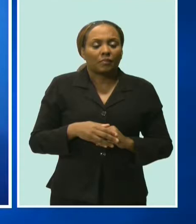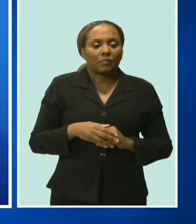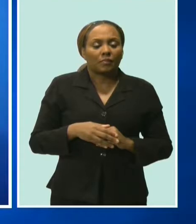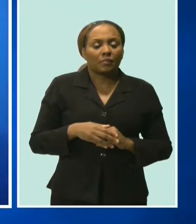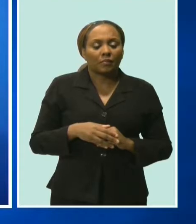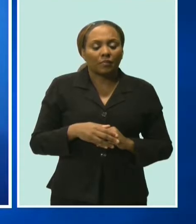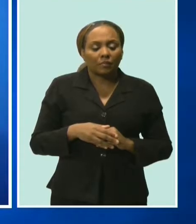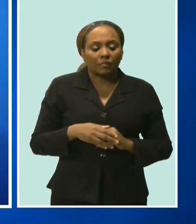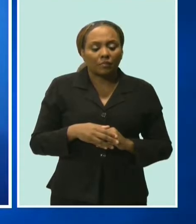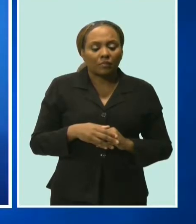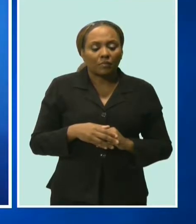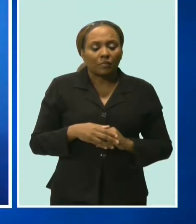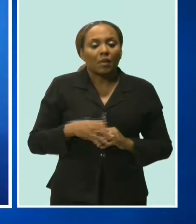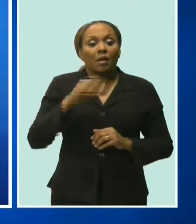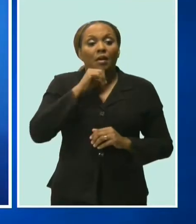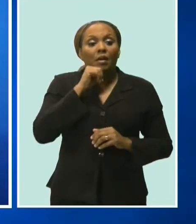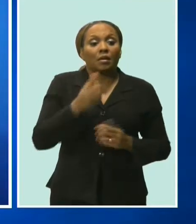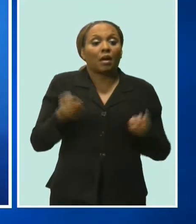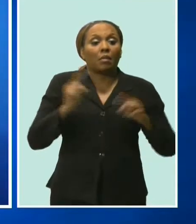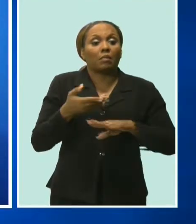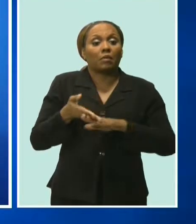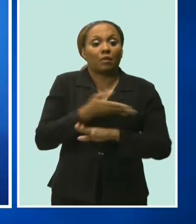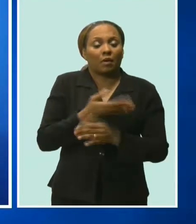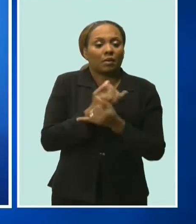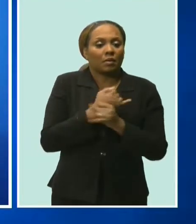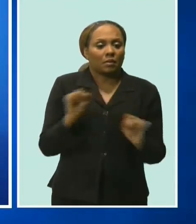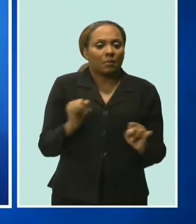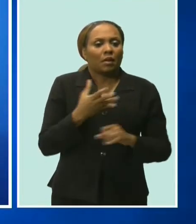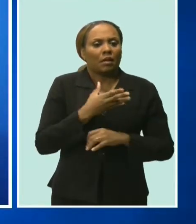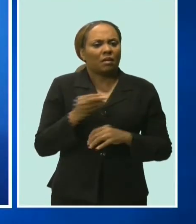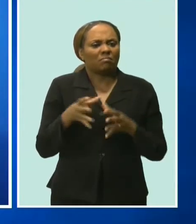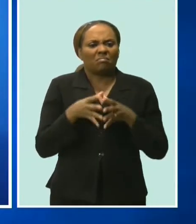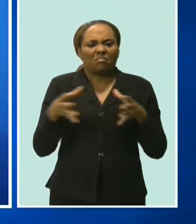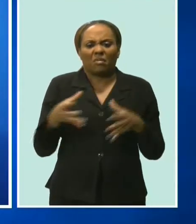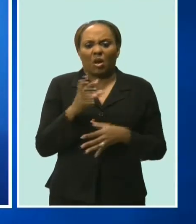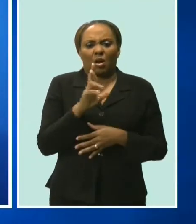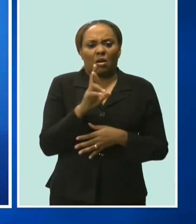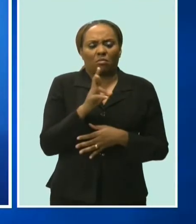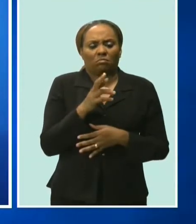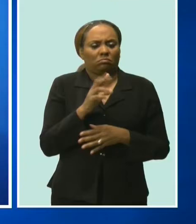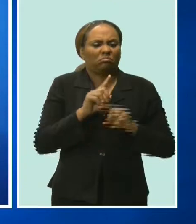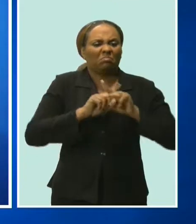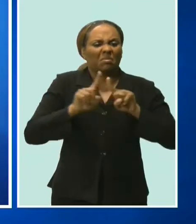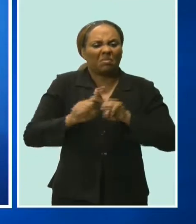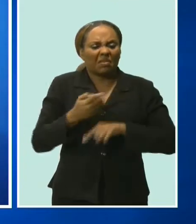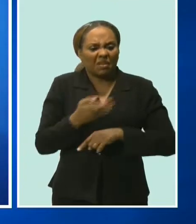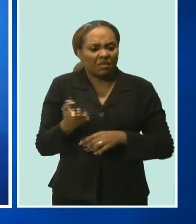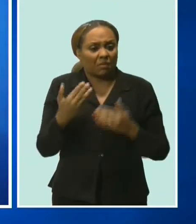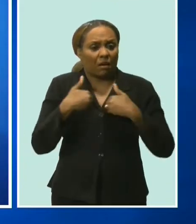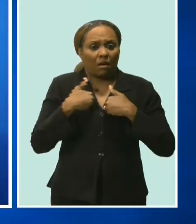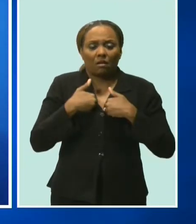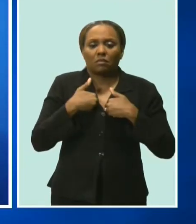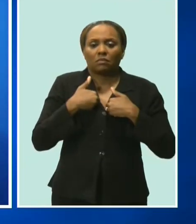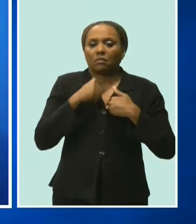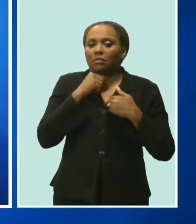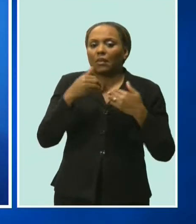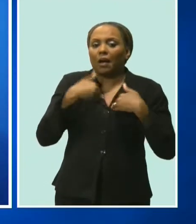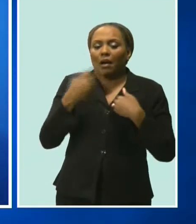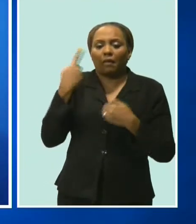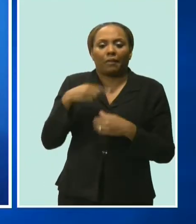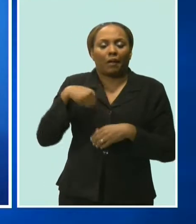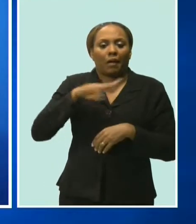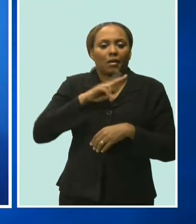people prior to independence, and the resources were not left for us to do so in a way that the compensation took place